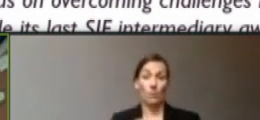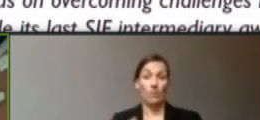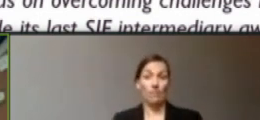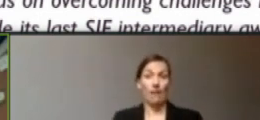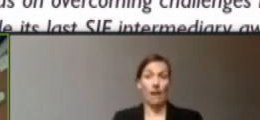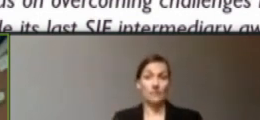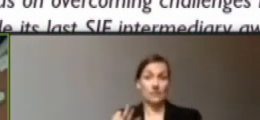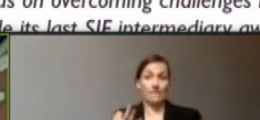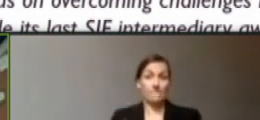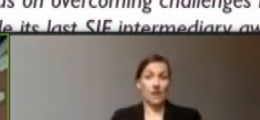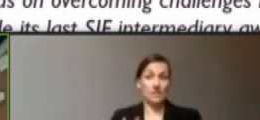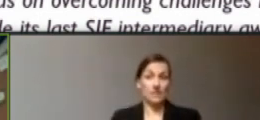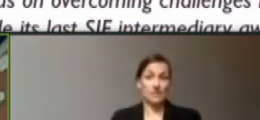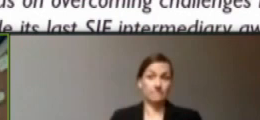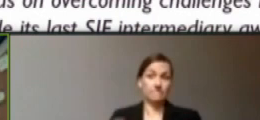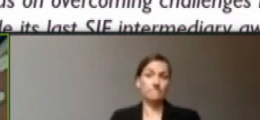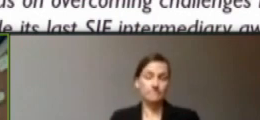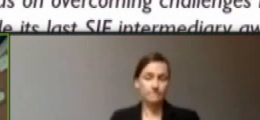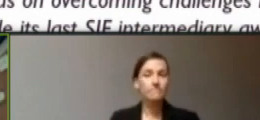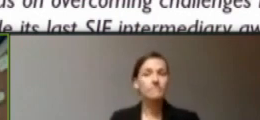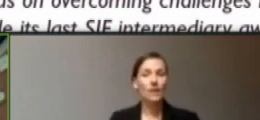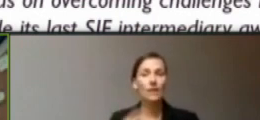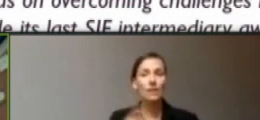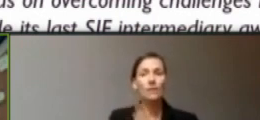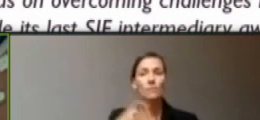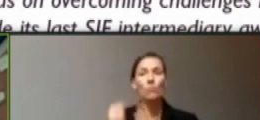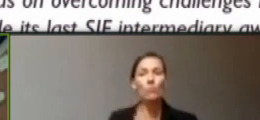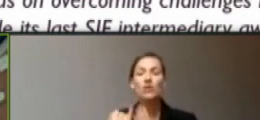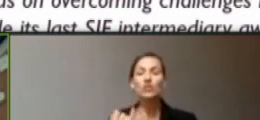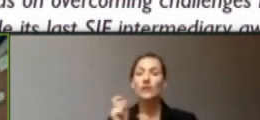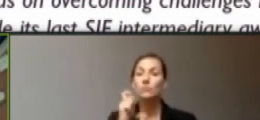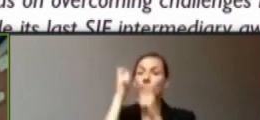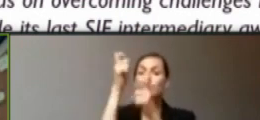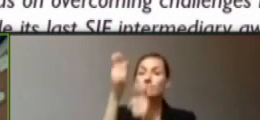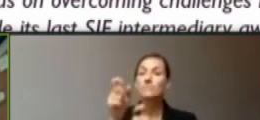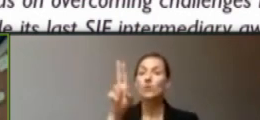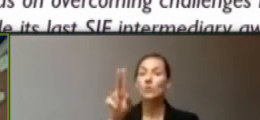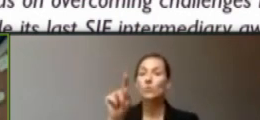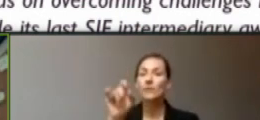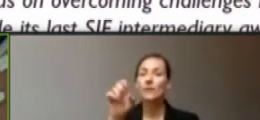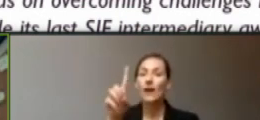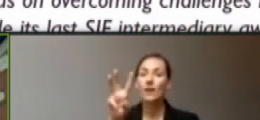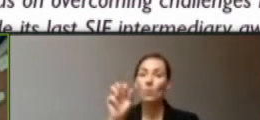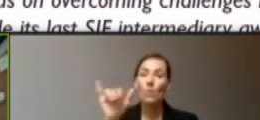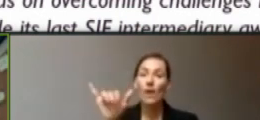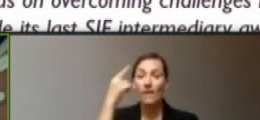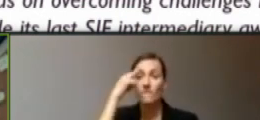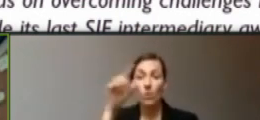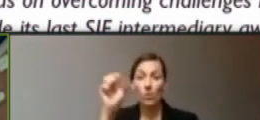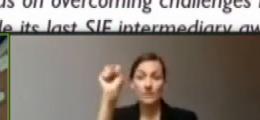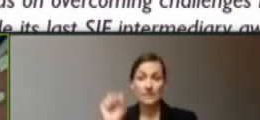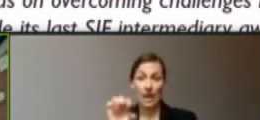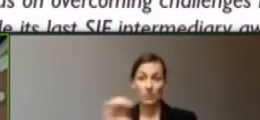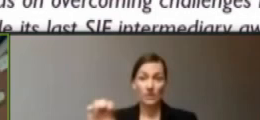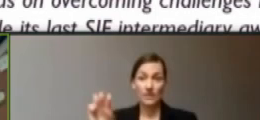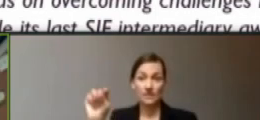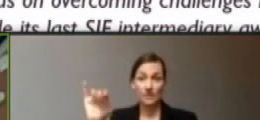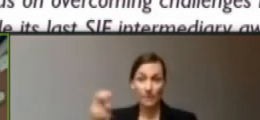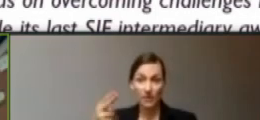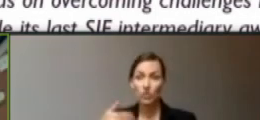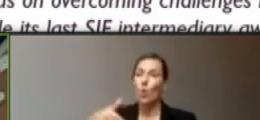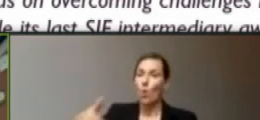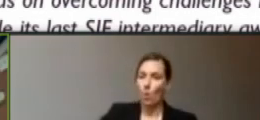funded. The project was granted to United Way for Southeast Michigan. They're the host agency, and then